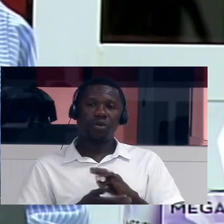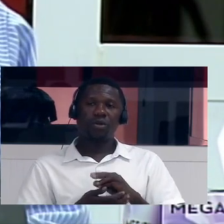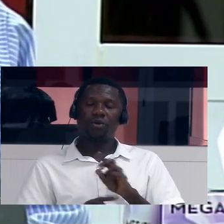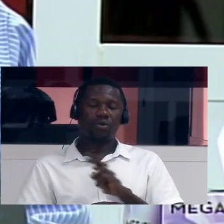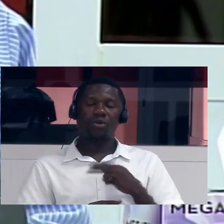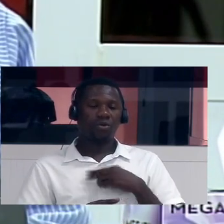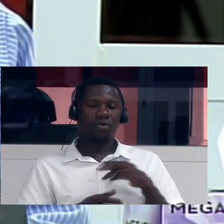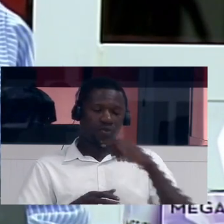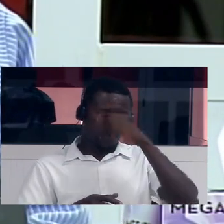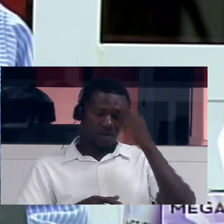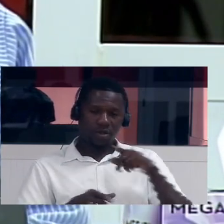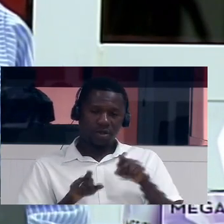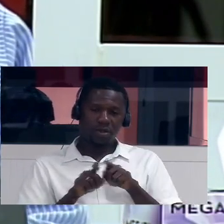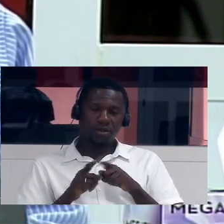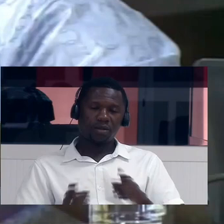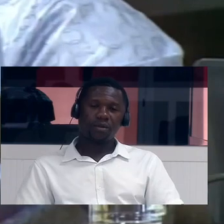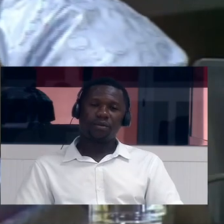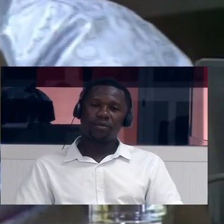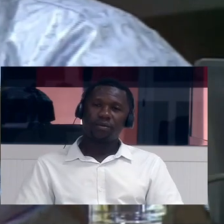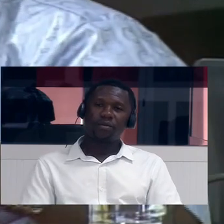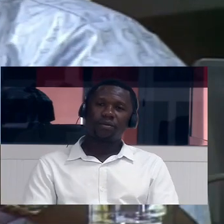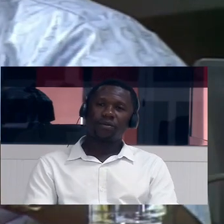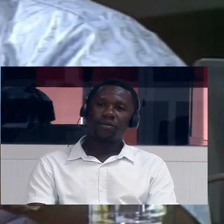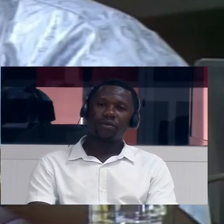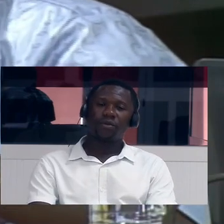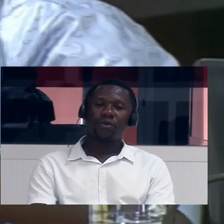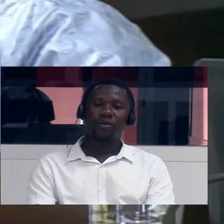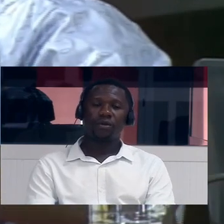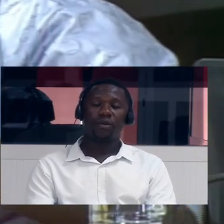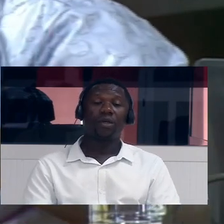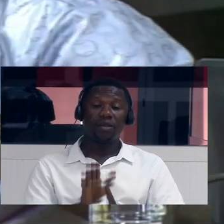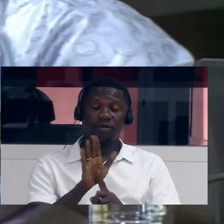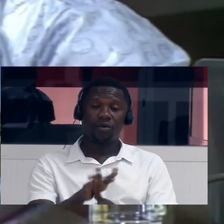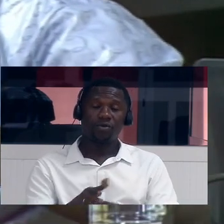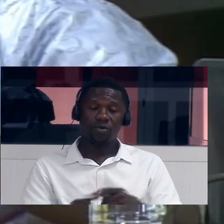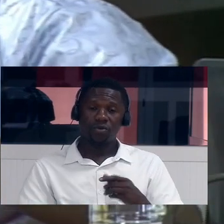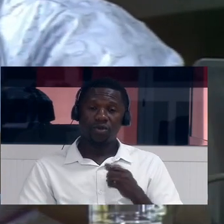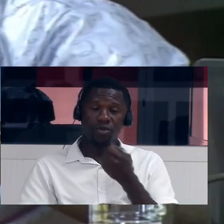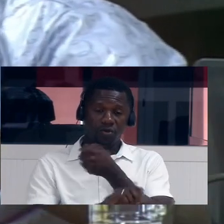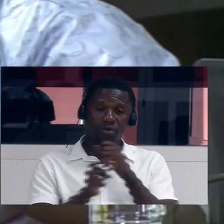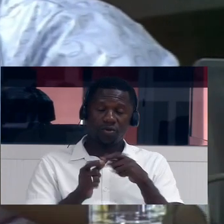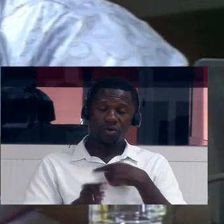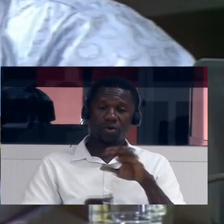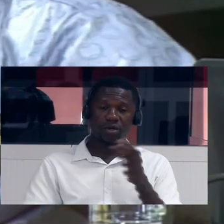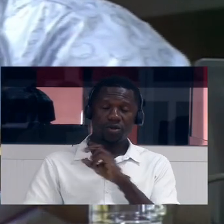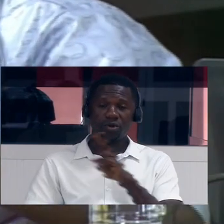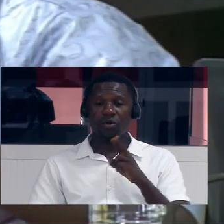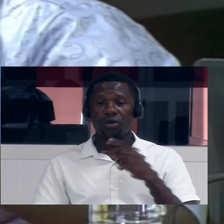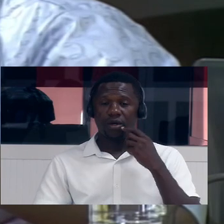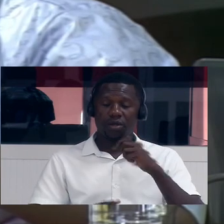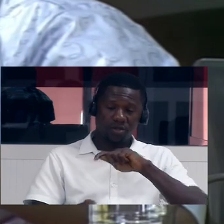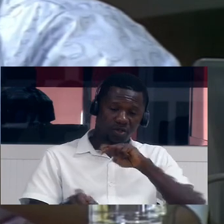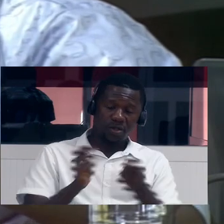Okay. Even if, due to circumstances, you cannot amend the written operation